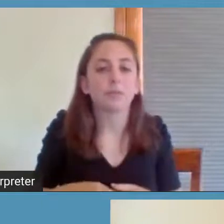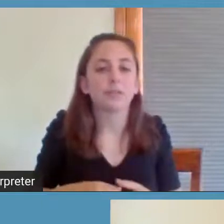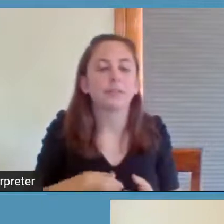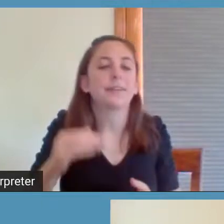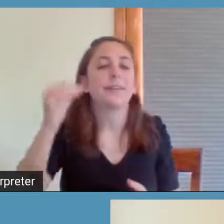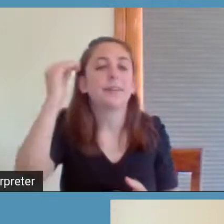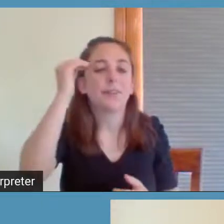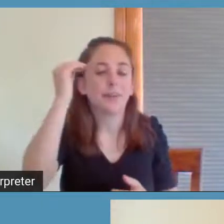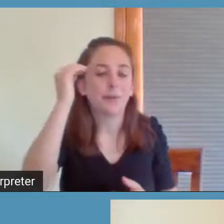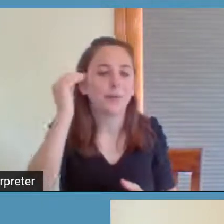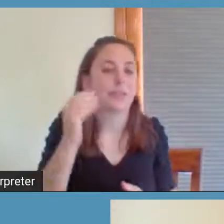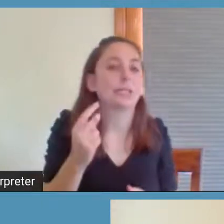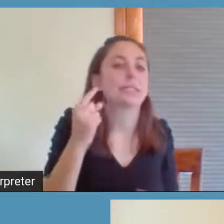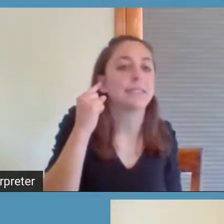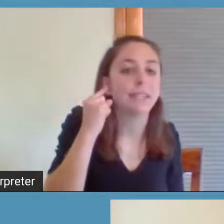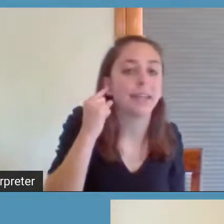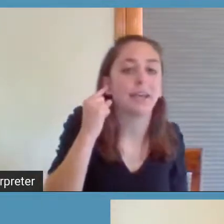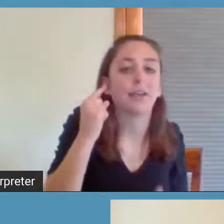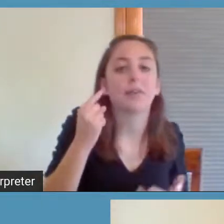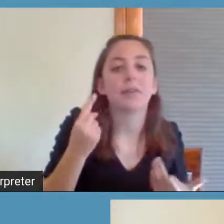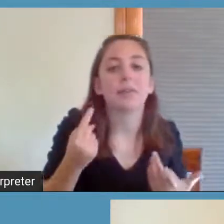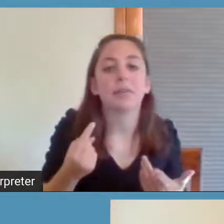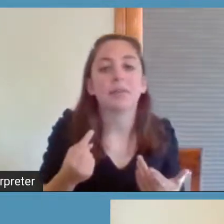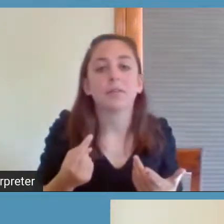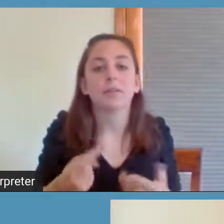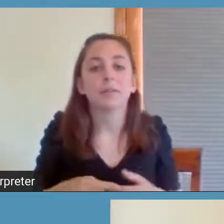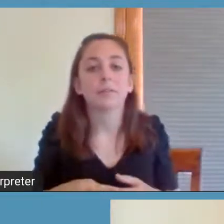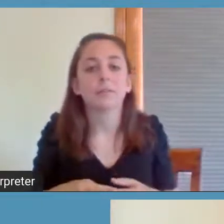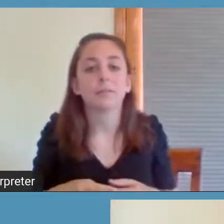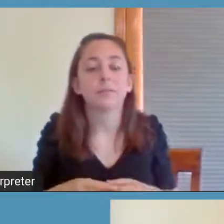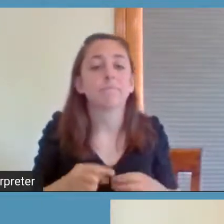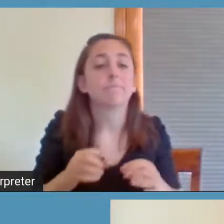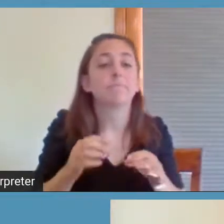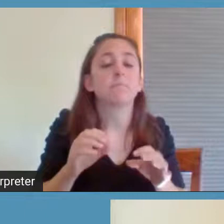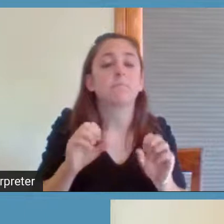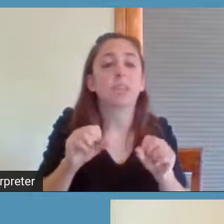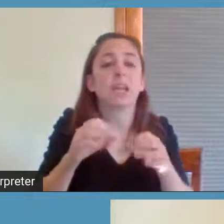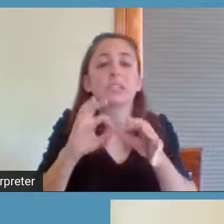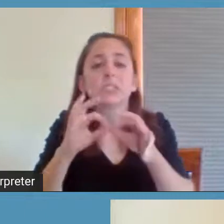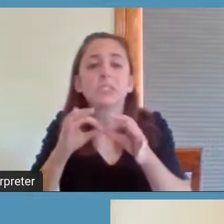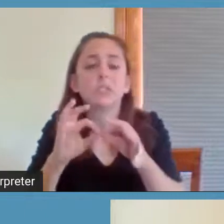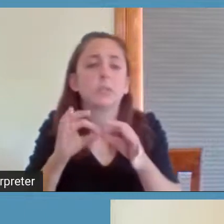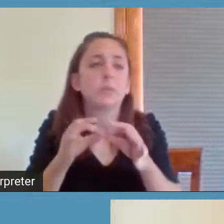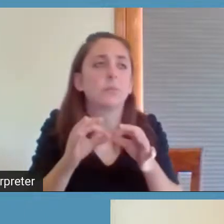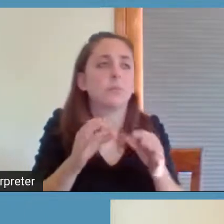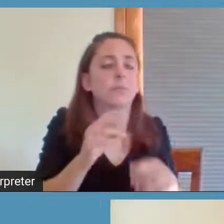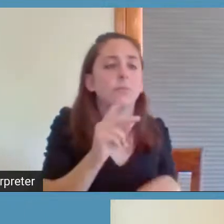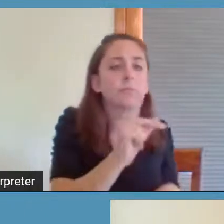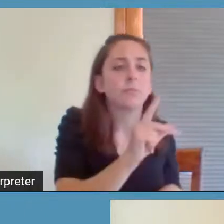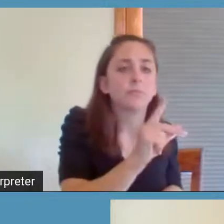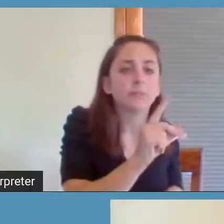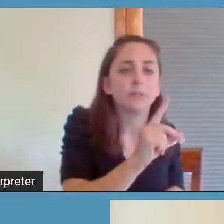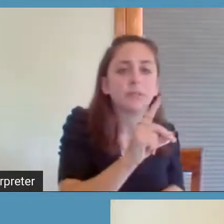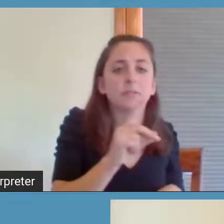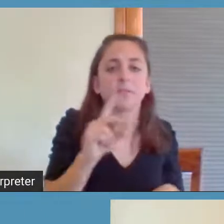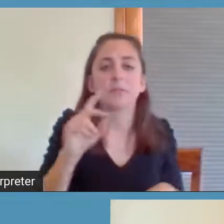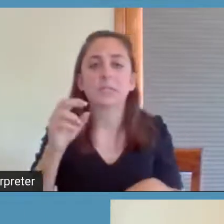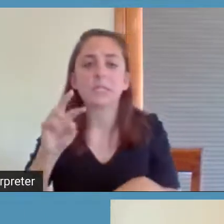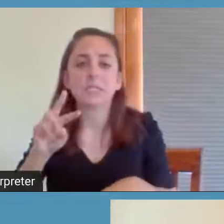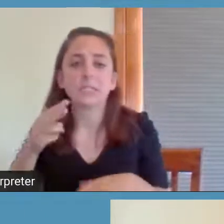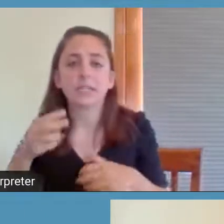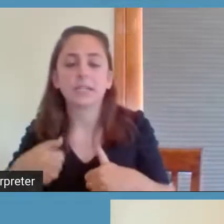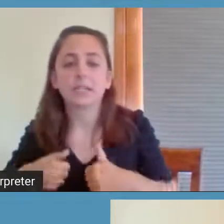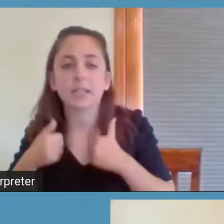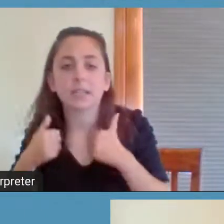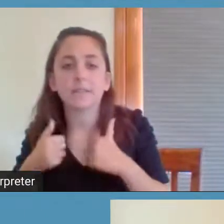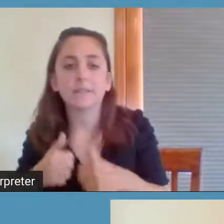sound and, there was even a way to do interpreter type of things in Second Life for people with their readers and things like that.